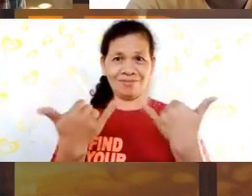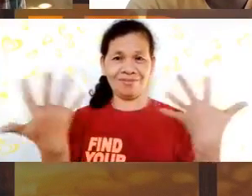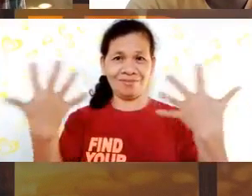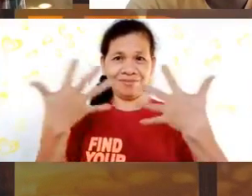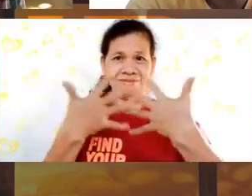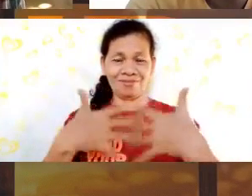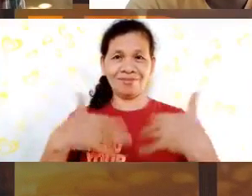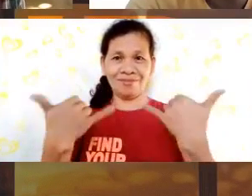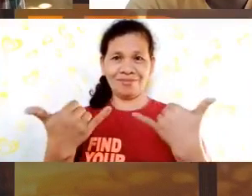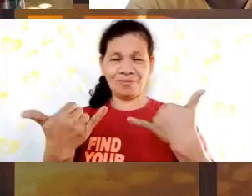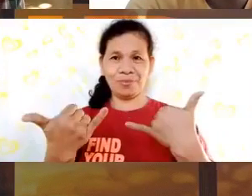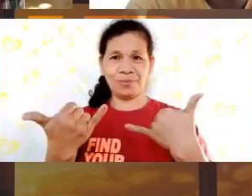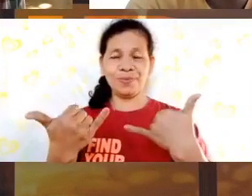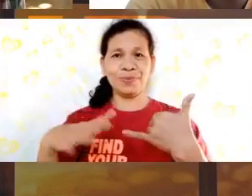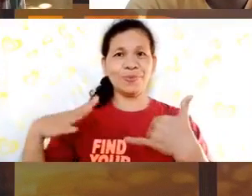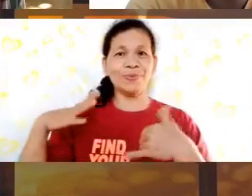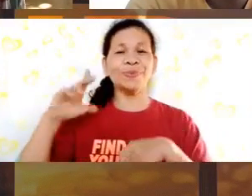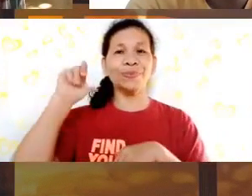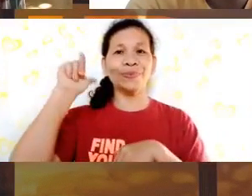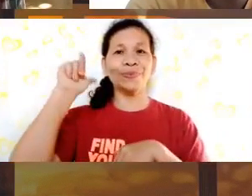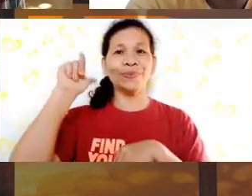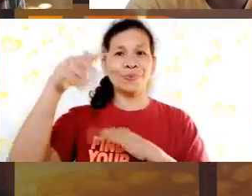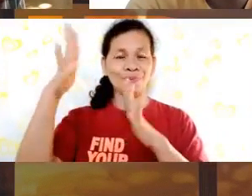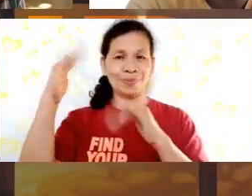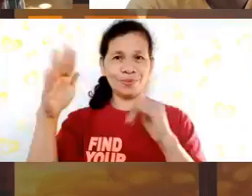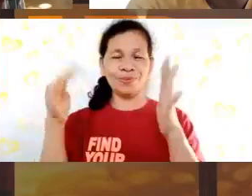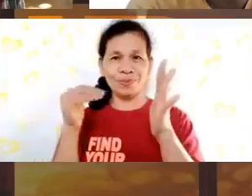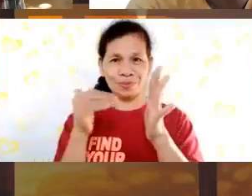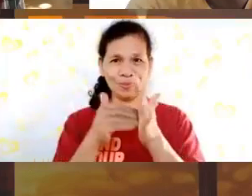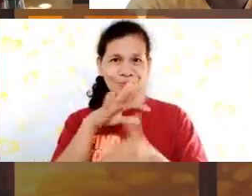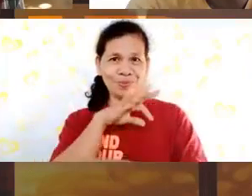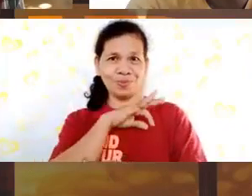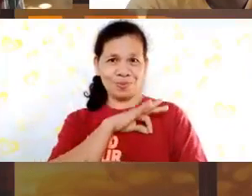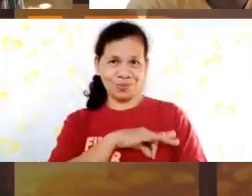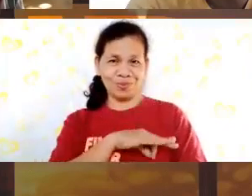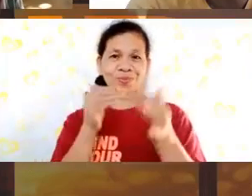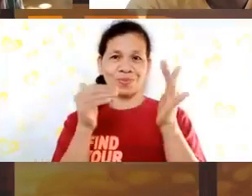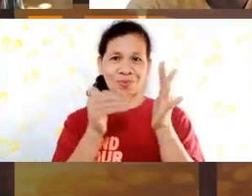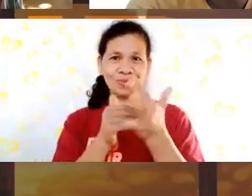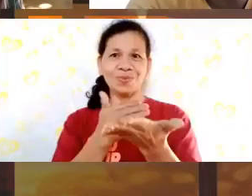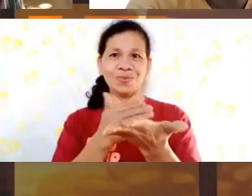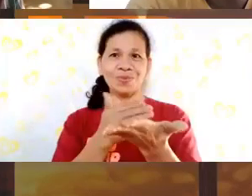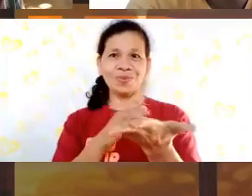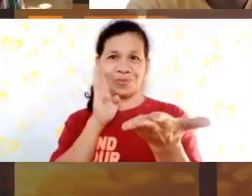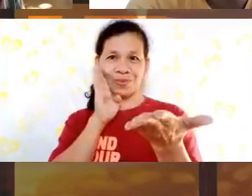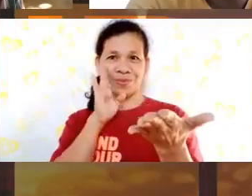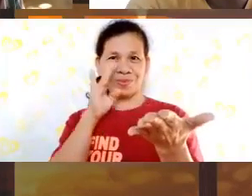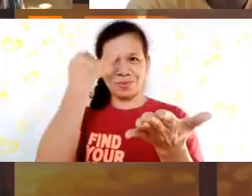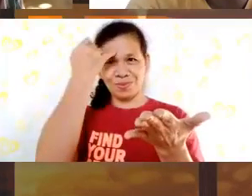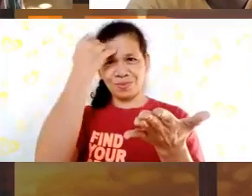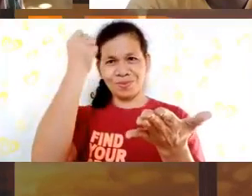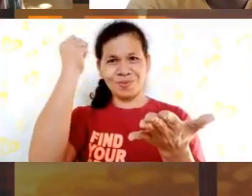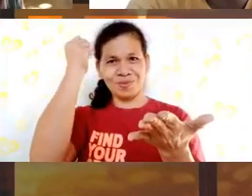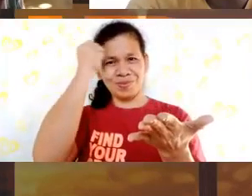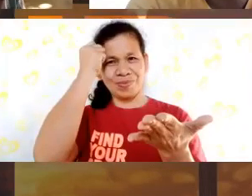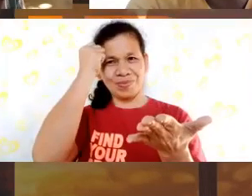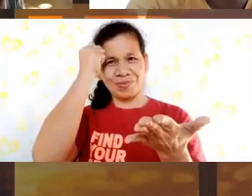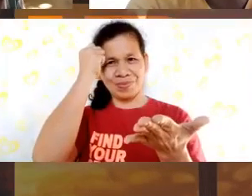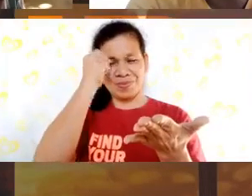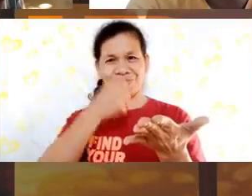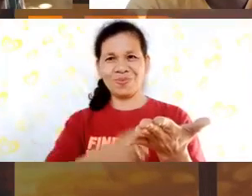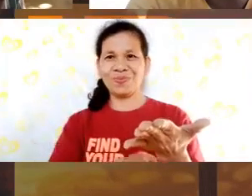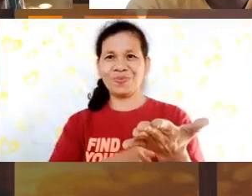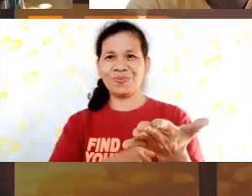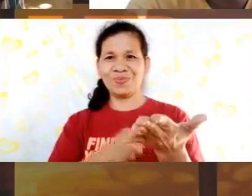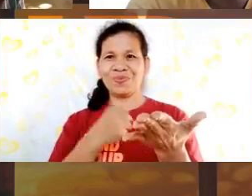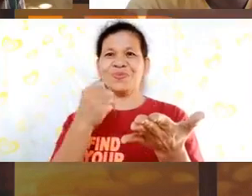opportunities in the future. Si Brother Joseph, I miss AUP,